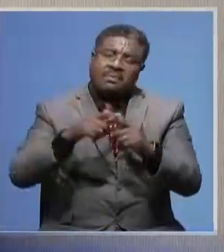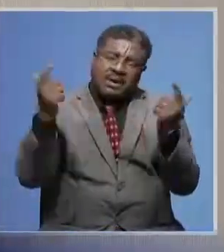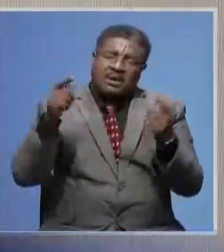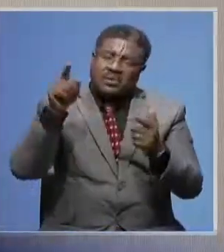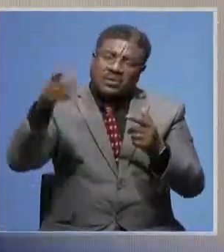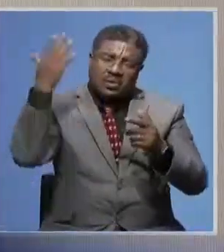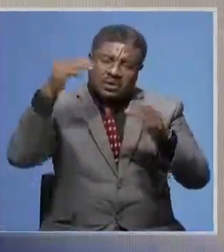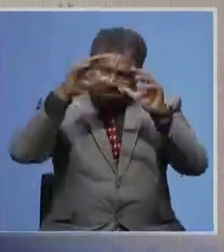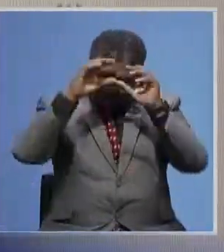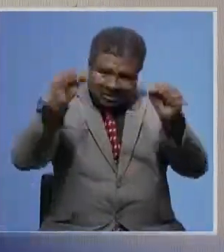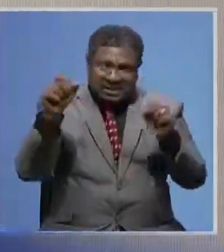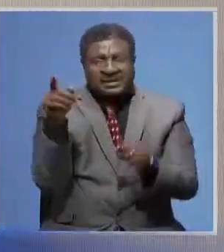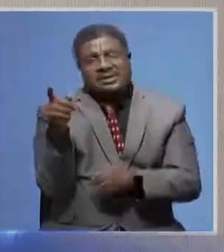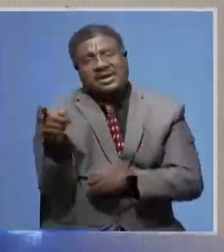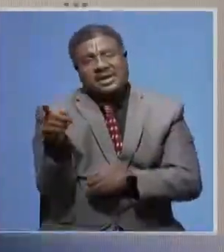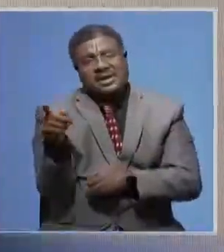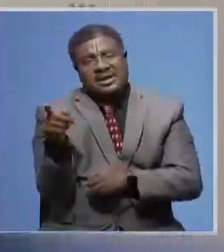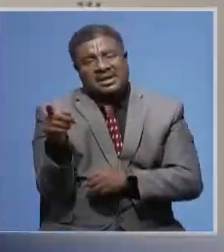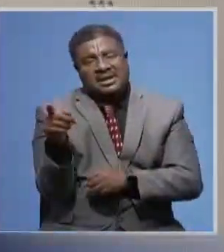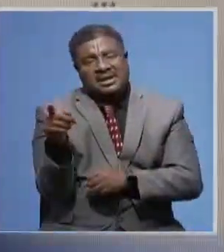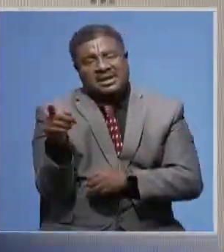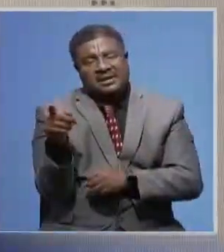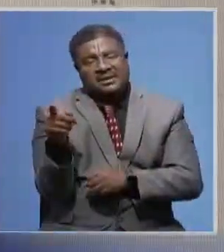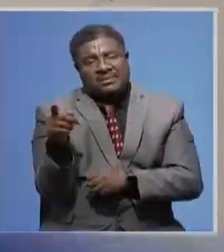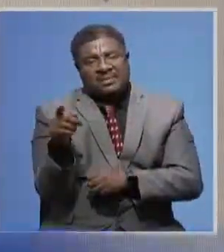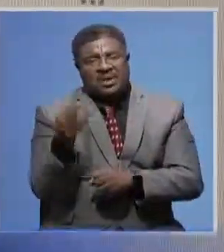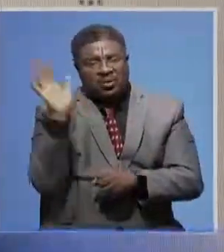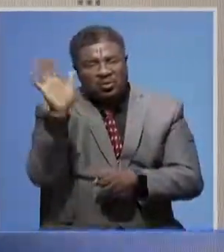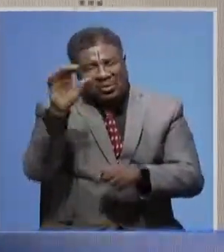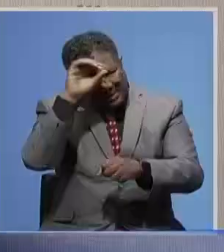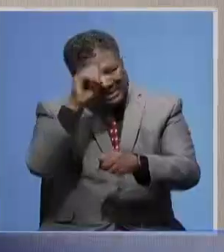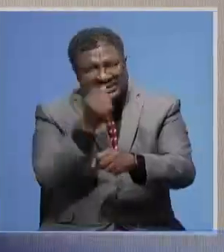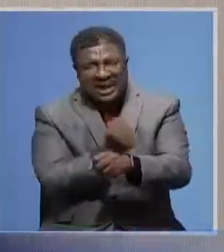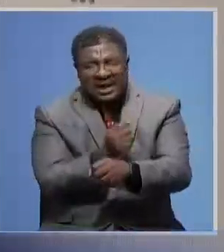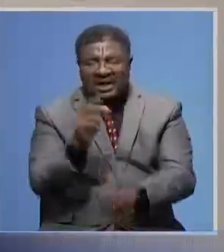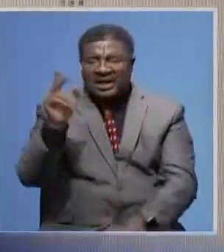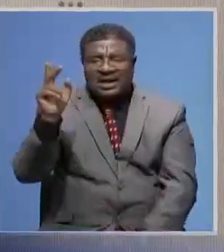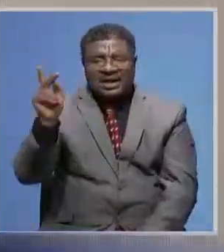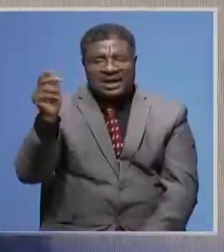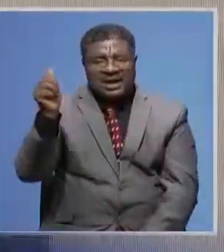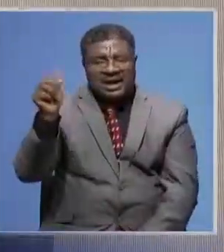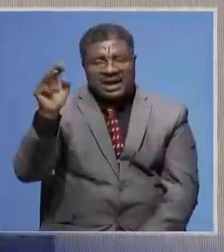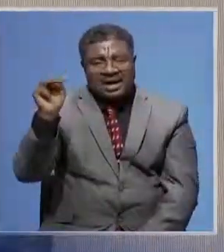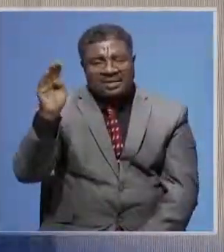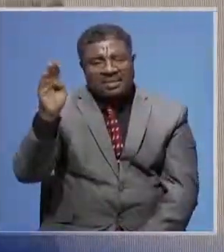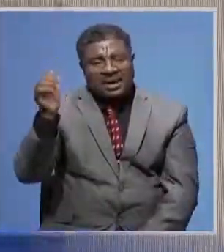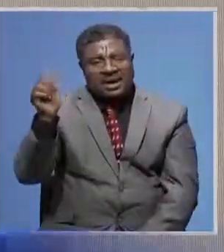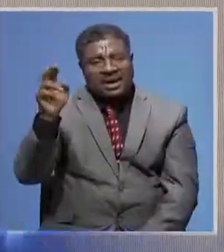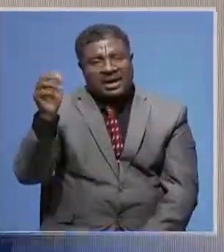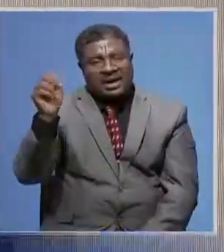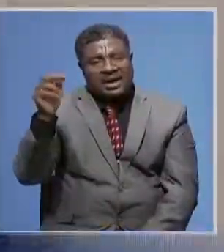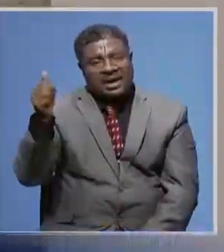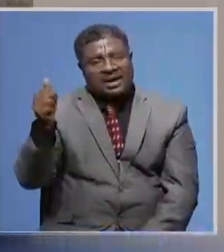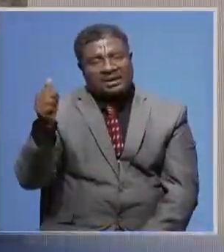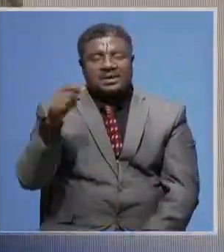country. One of Dr. Kaunda's sons, Kambarange Kaunda, confirmed his father's death on his Facebook